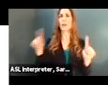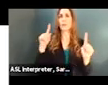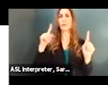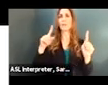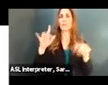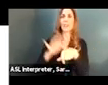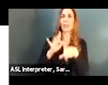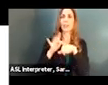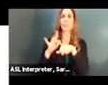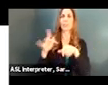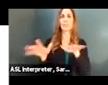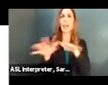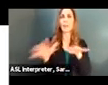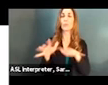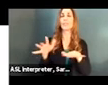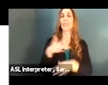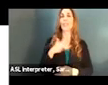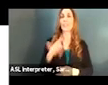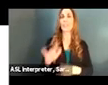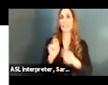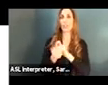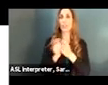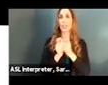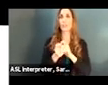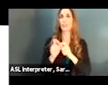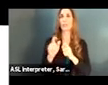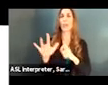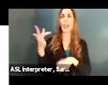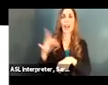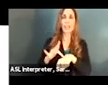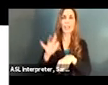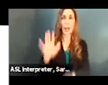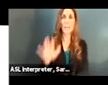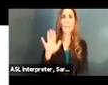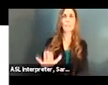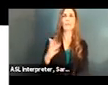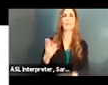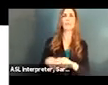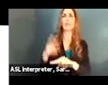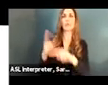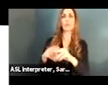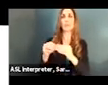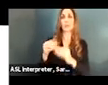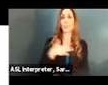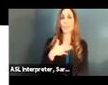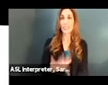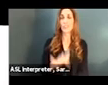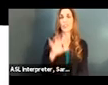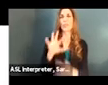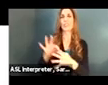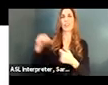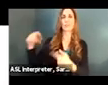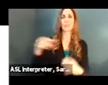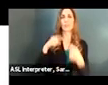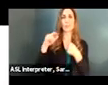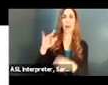of touch. The sensitivity is adjustable, so if you can only lightly tap it, you can increase the sensitivity. And it connects wirelessly to an